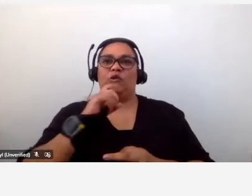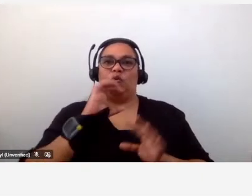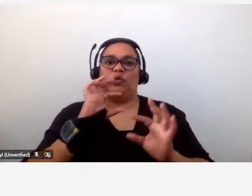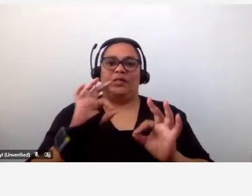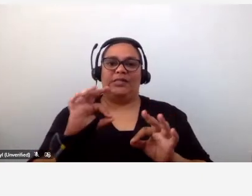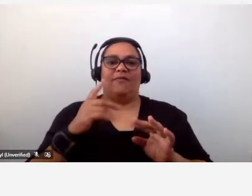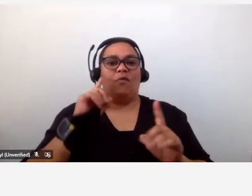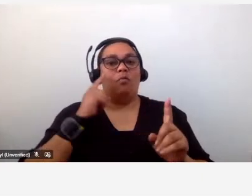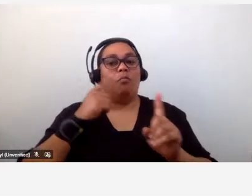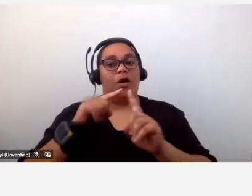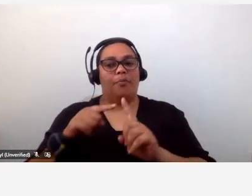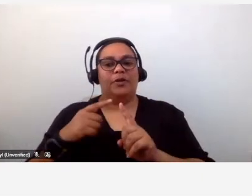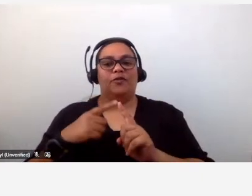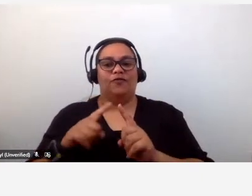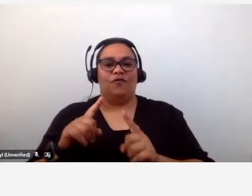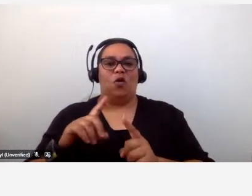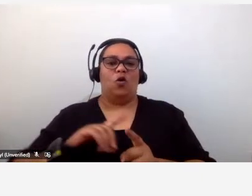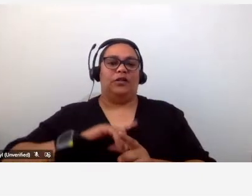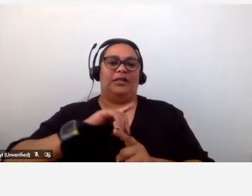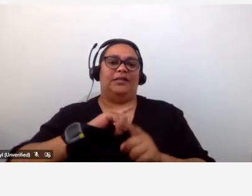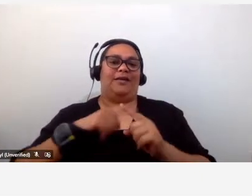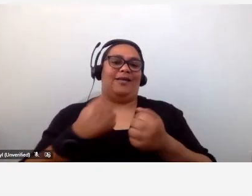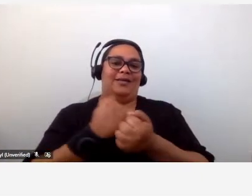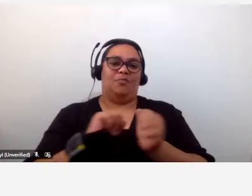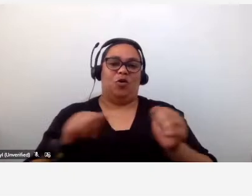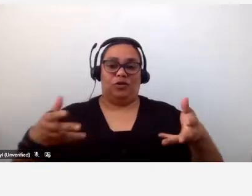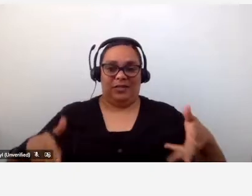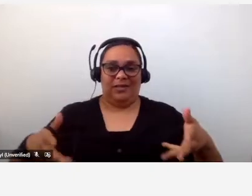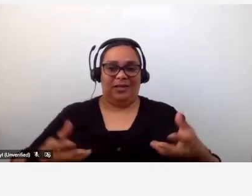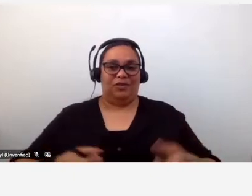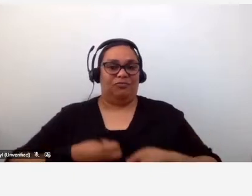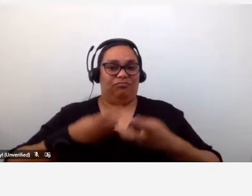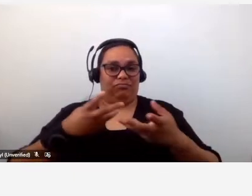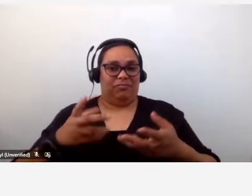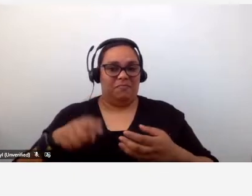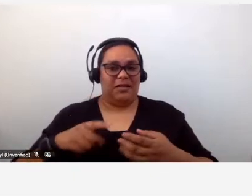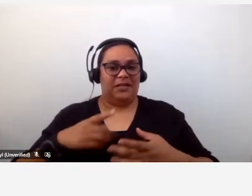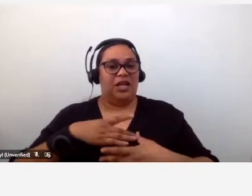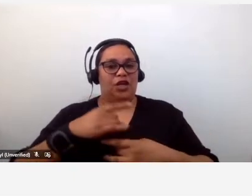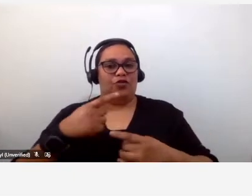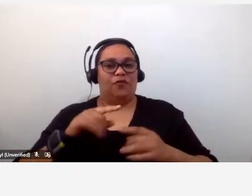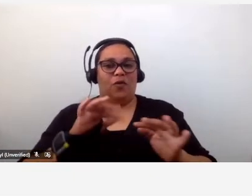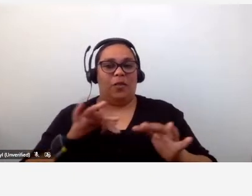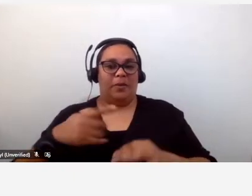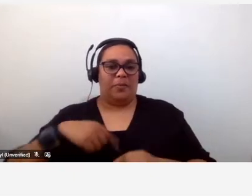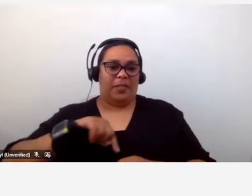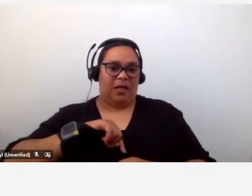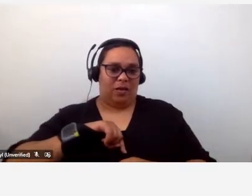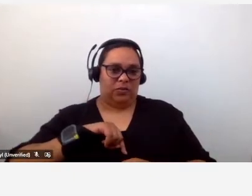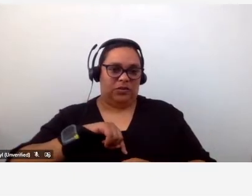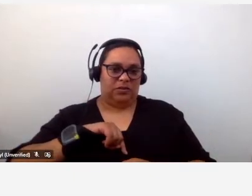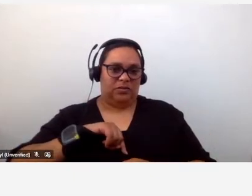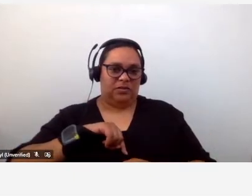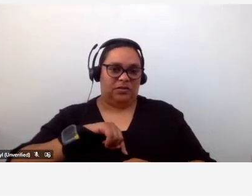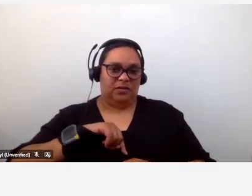for purposes of deepening democracy, in the interest of our people, and